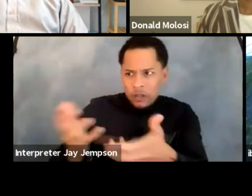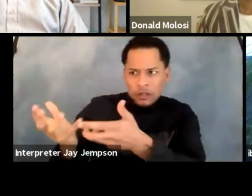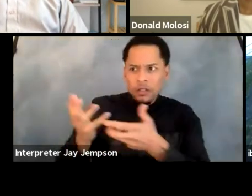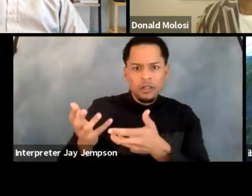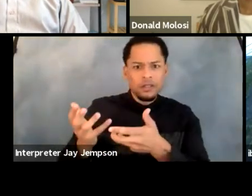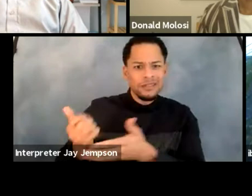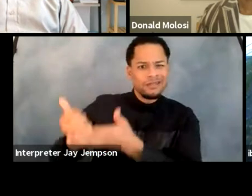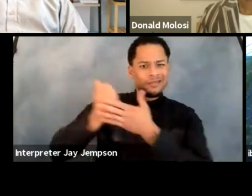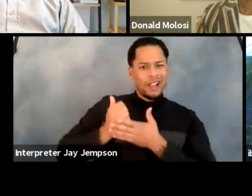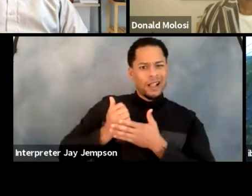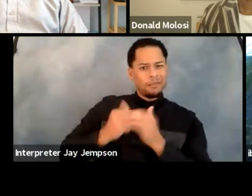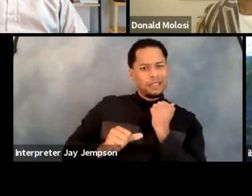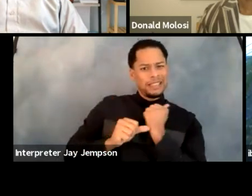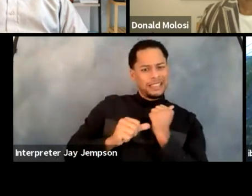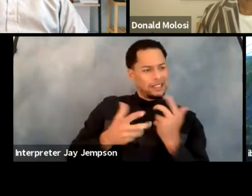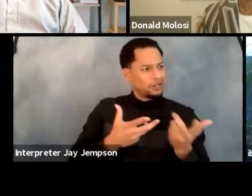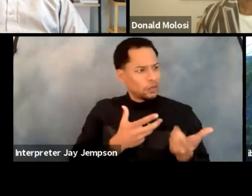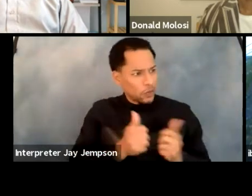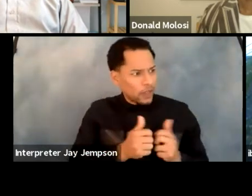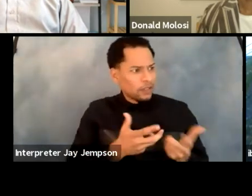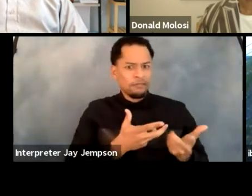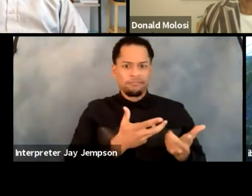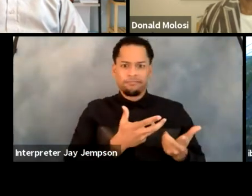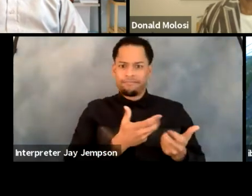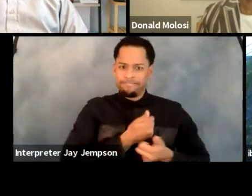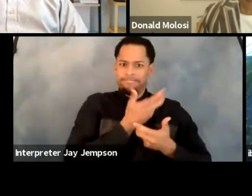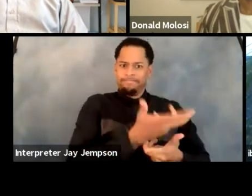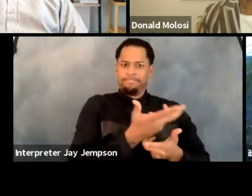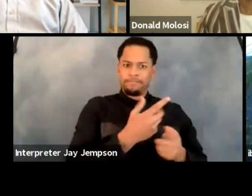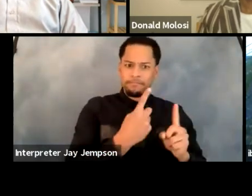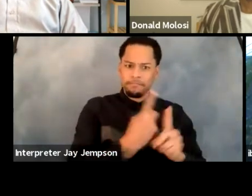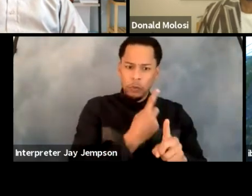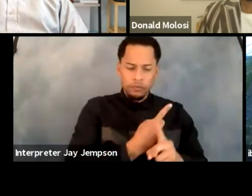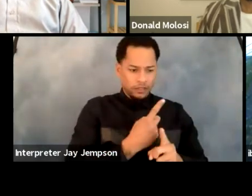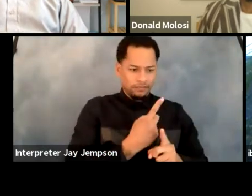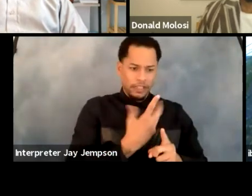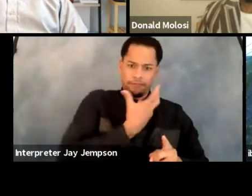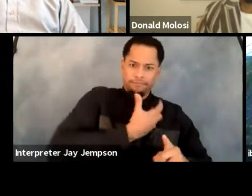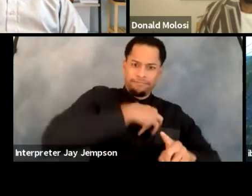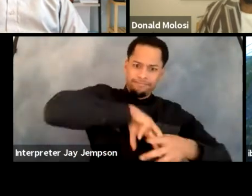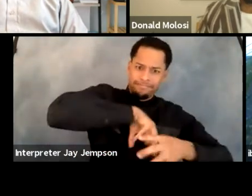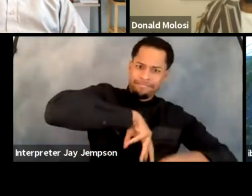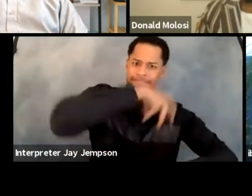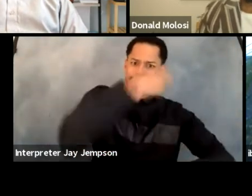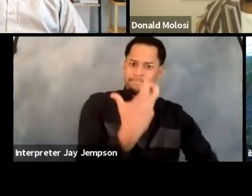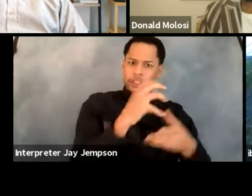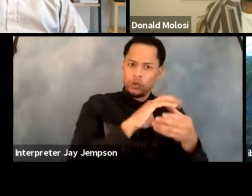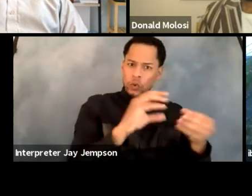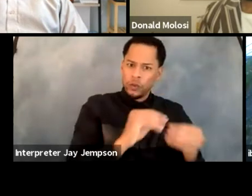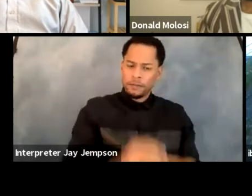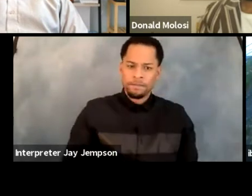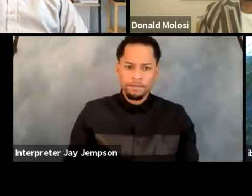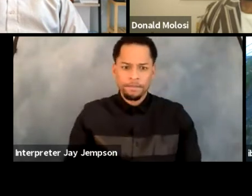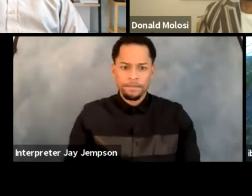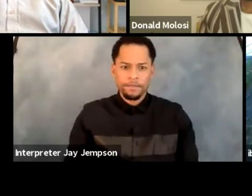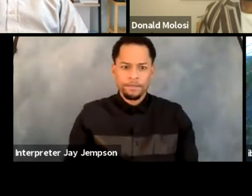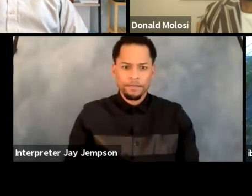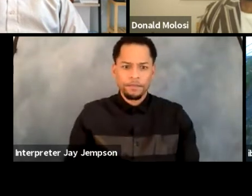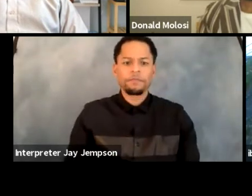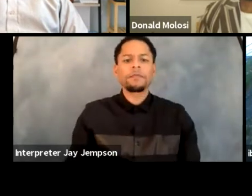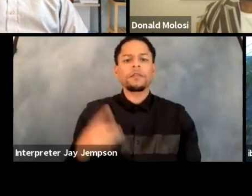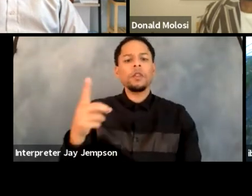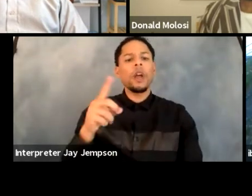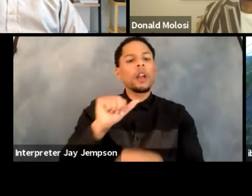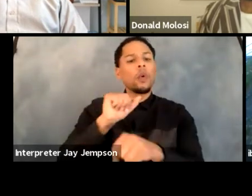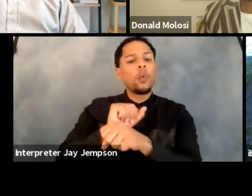I think with my own work, I needed to work with, the work was basically commissioned by Austria,